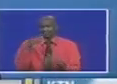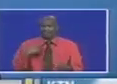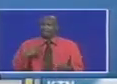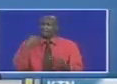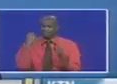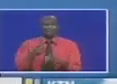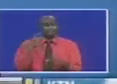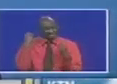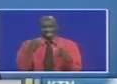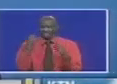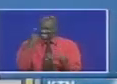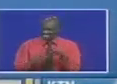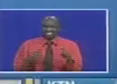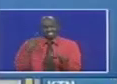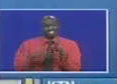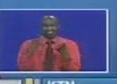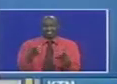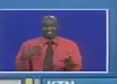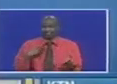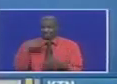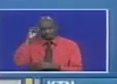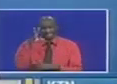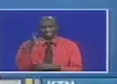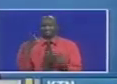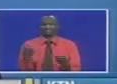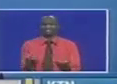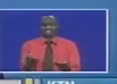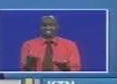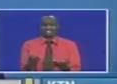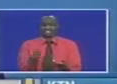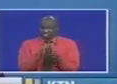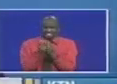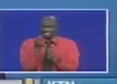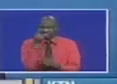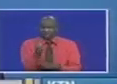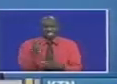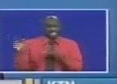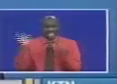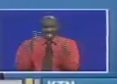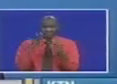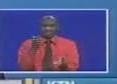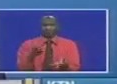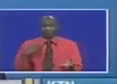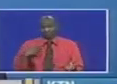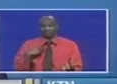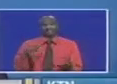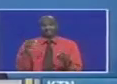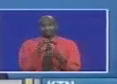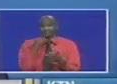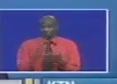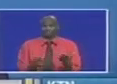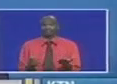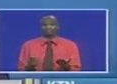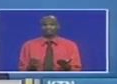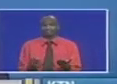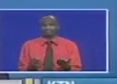of underinvestment, and so we're surprised when just a slight change in the climate suddenly creates what we're seeing. I think